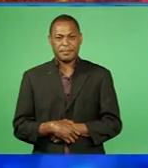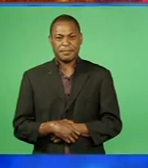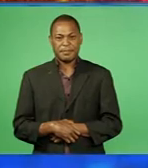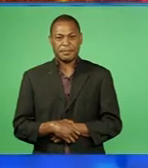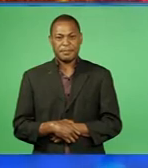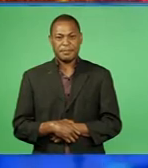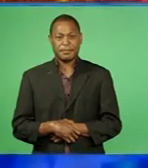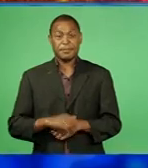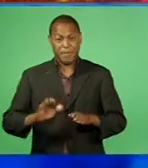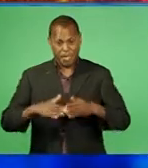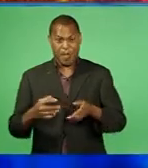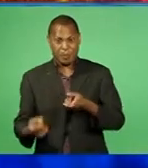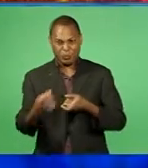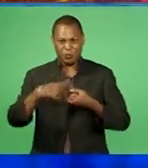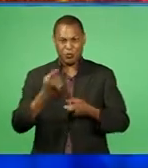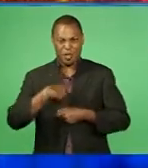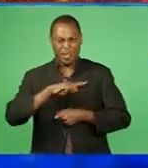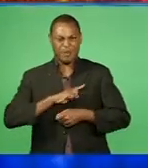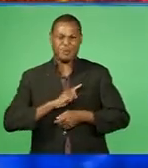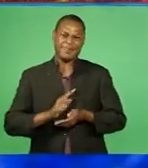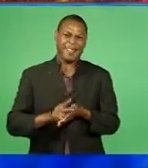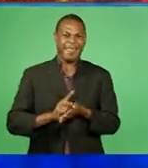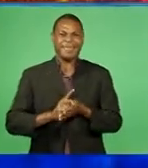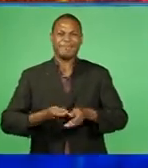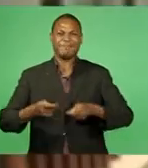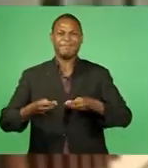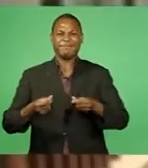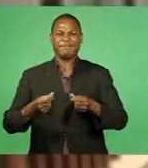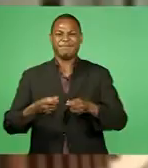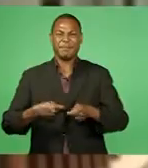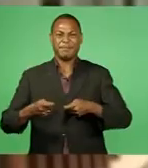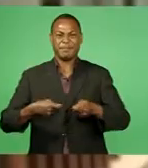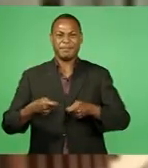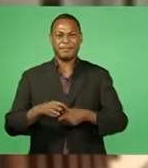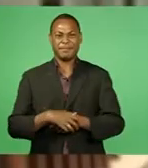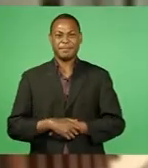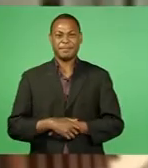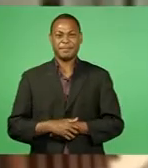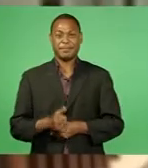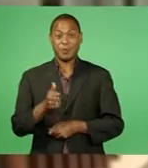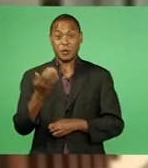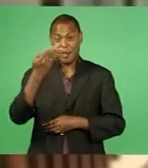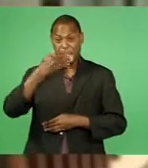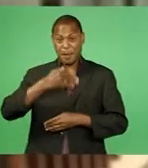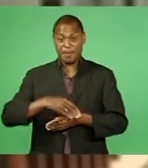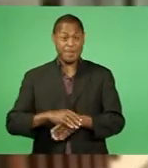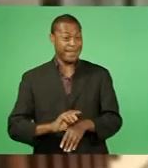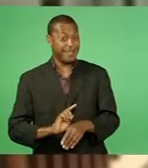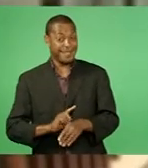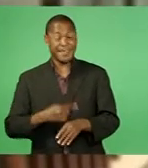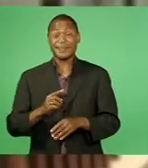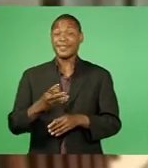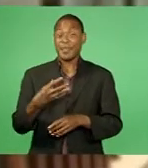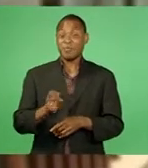Sharon from HFC Bank joins us now with the latest from the money market. Good evening. In the latest money market news,